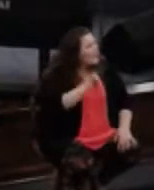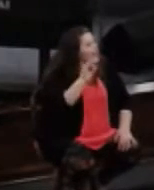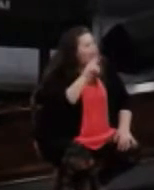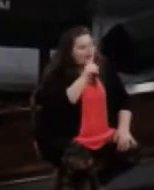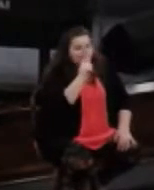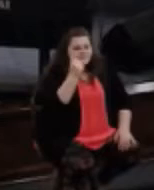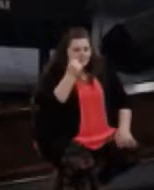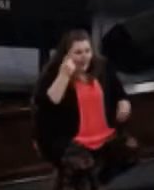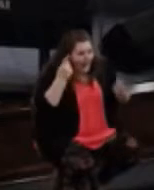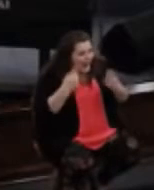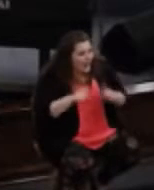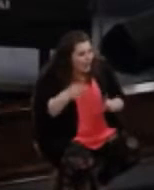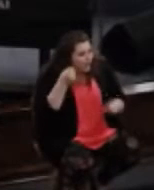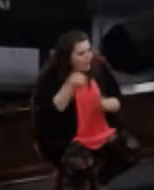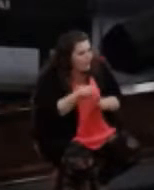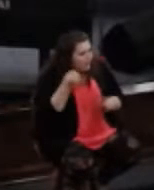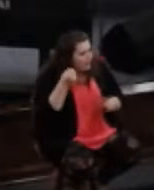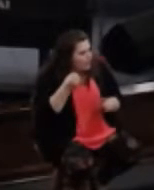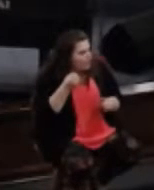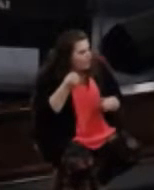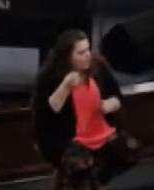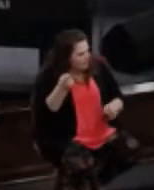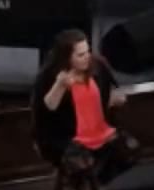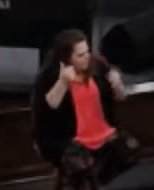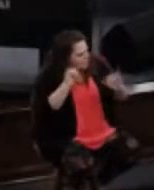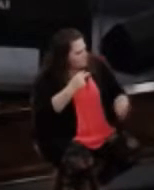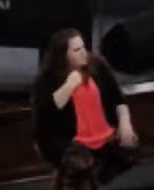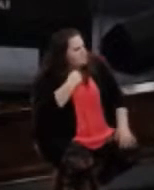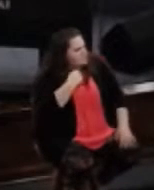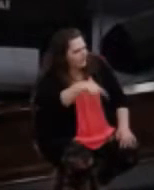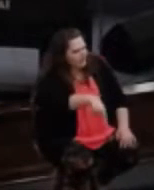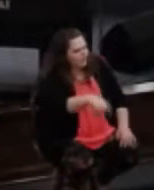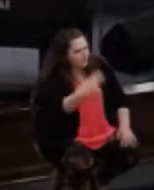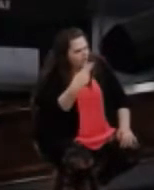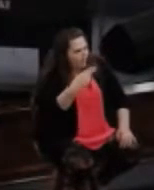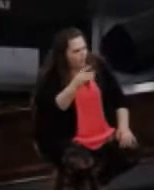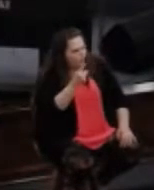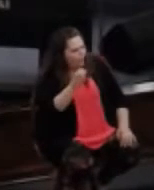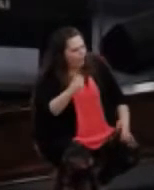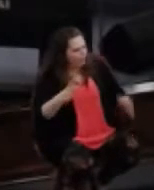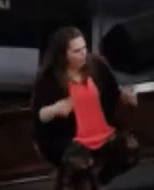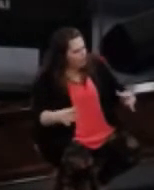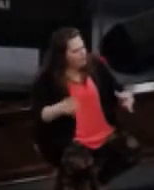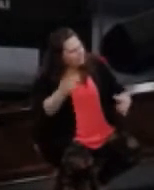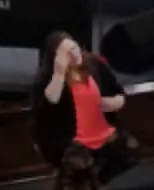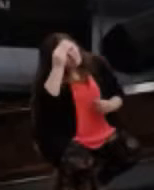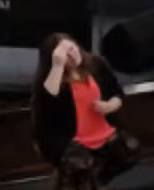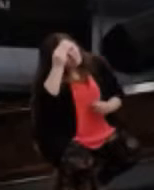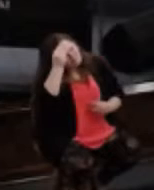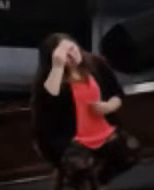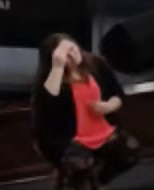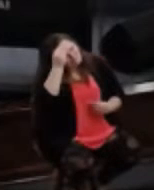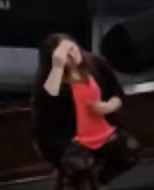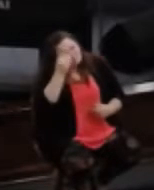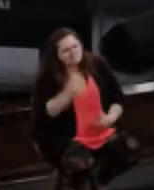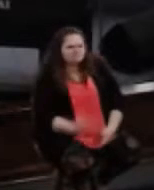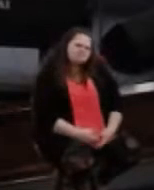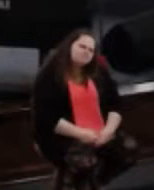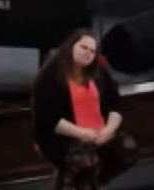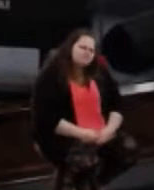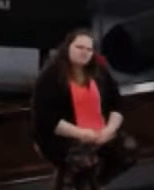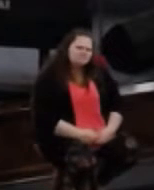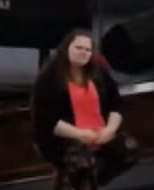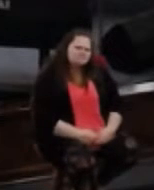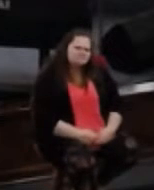happened to him, he'd still be down in that hole. But as he thought,